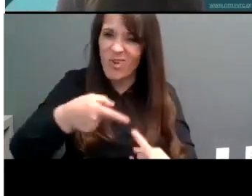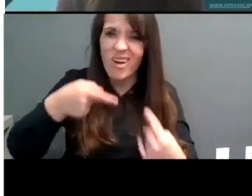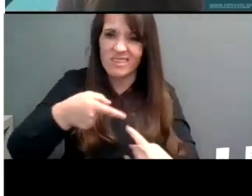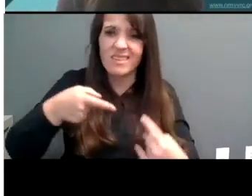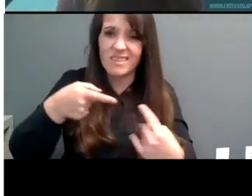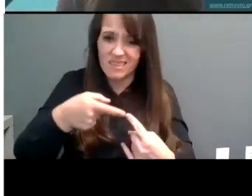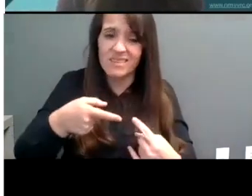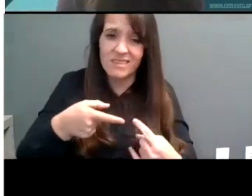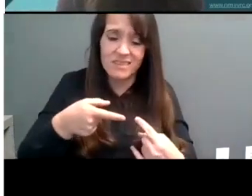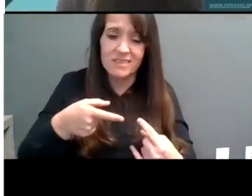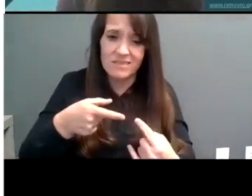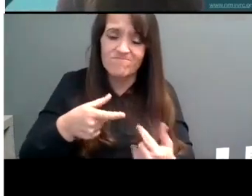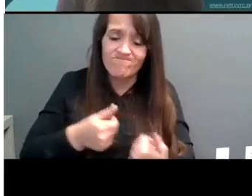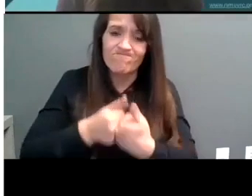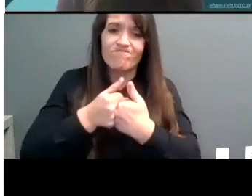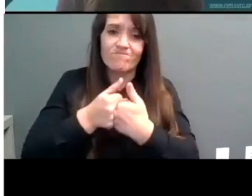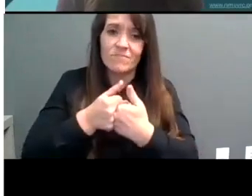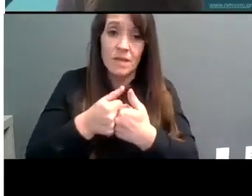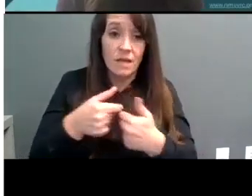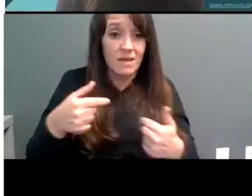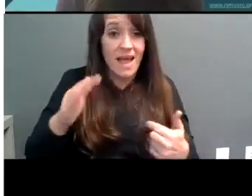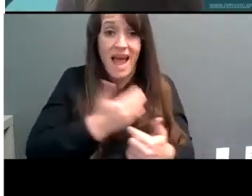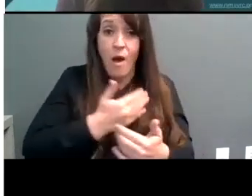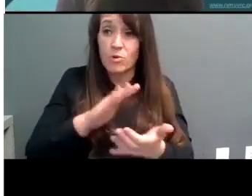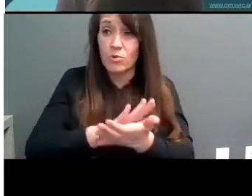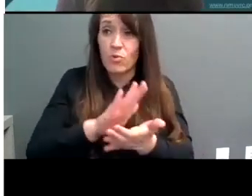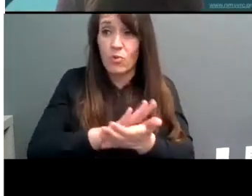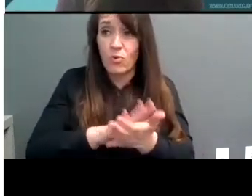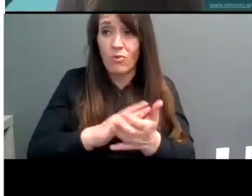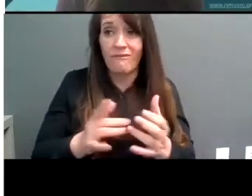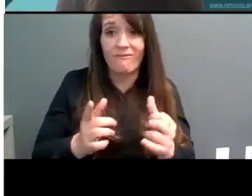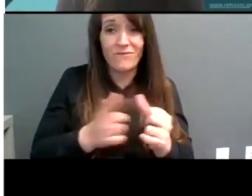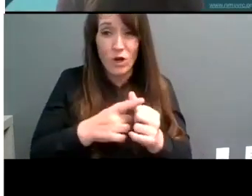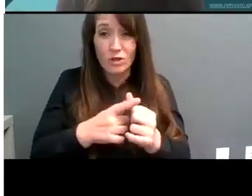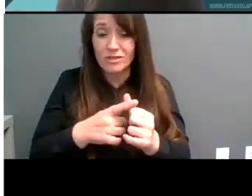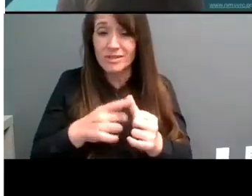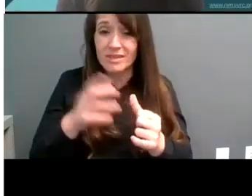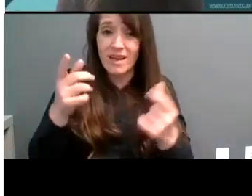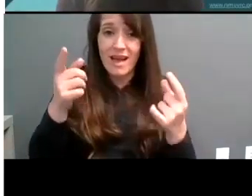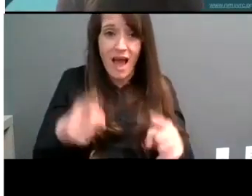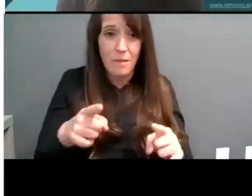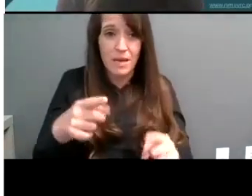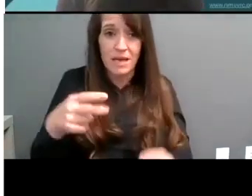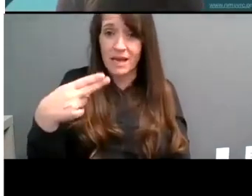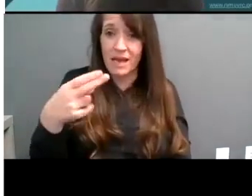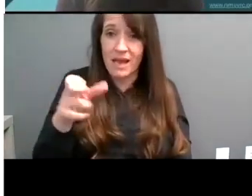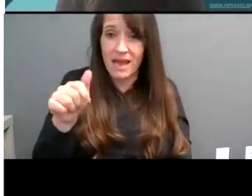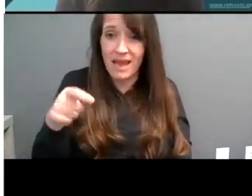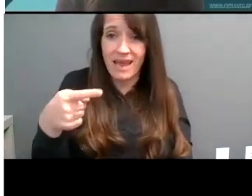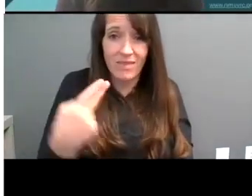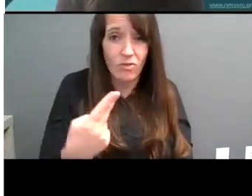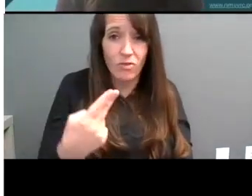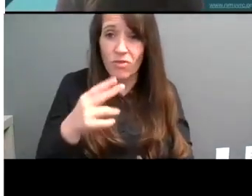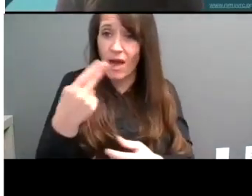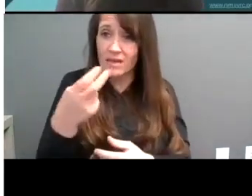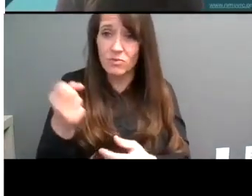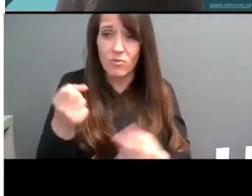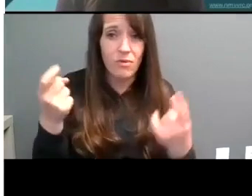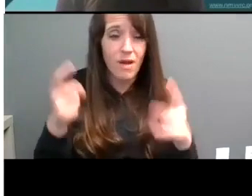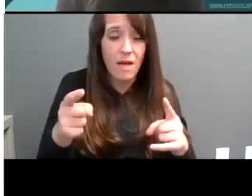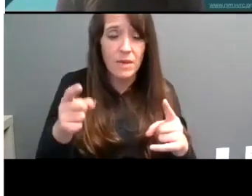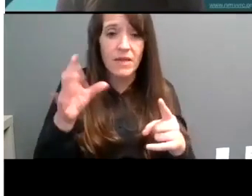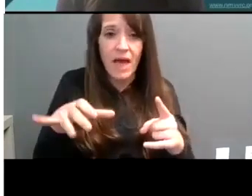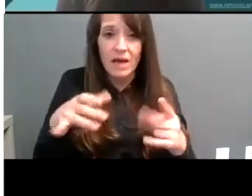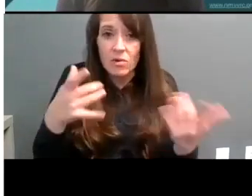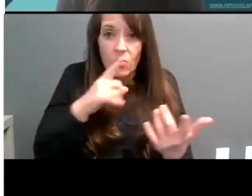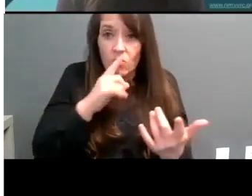in the country, there were no playbooks or manuscripts or best practice models to help show us or our teachers and administrators on what to do